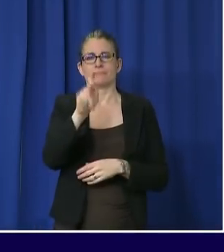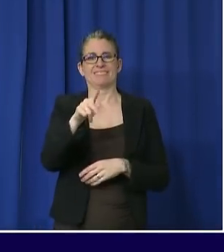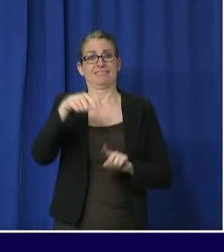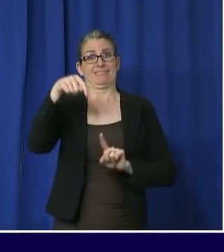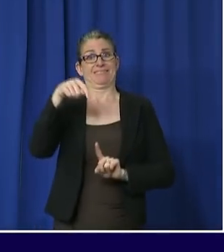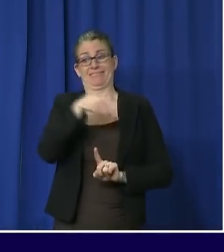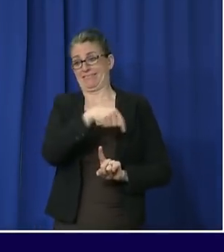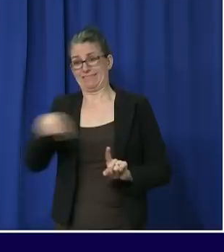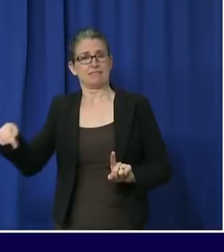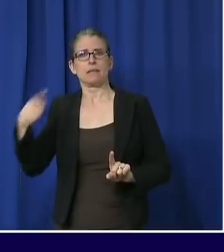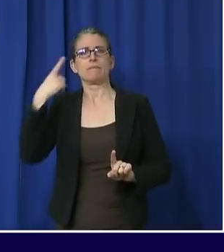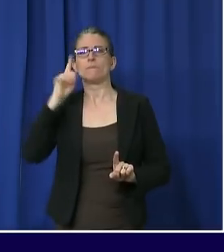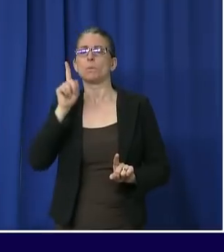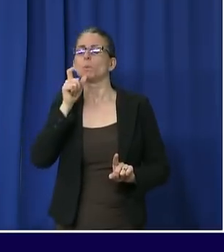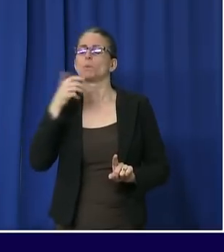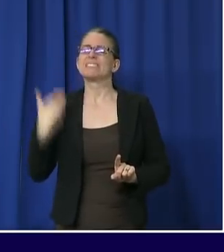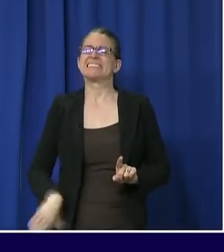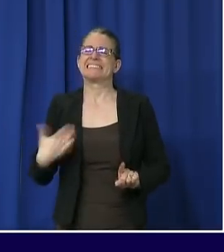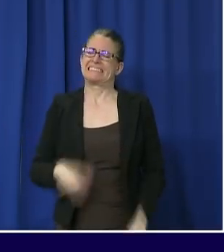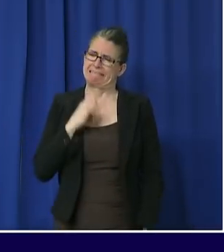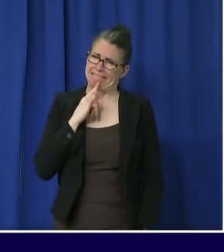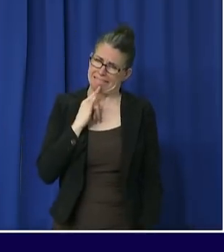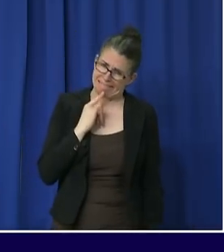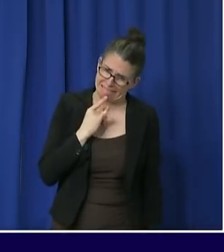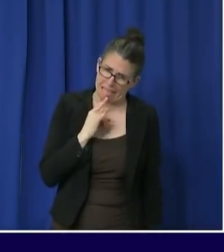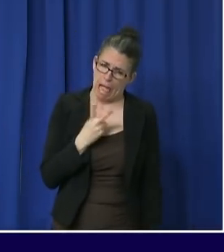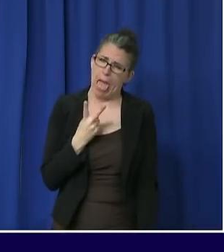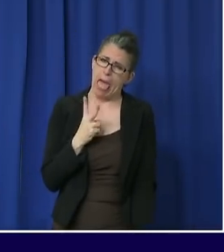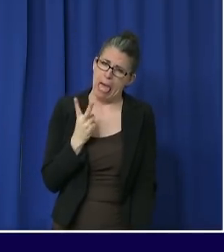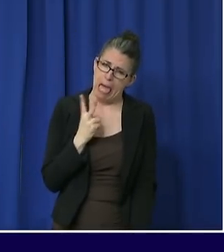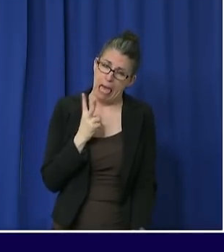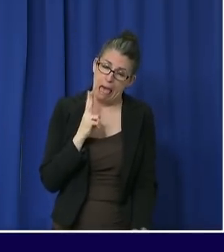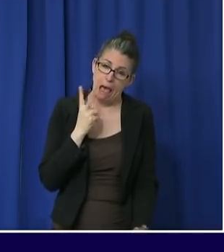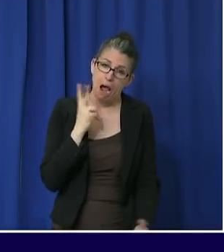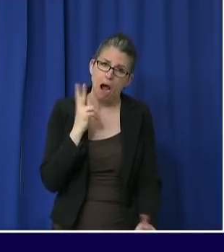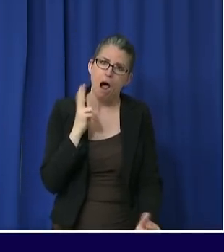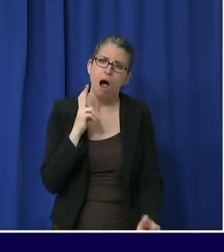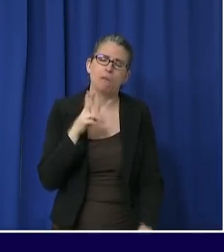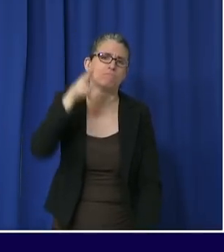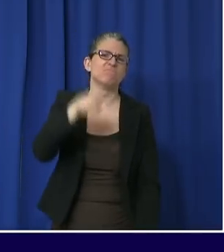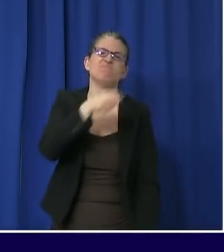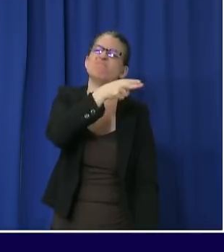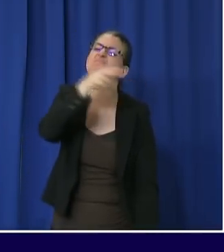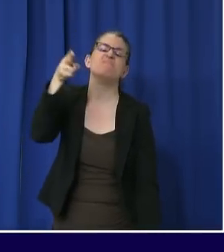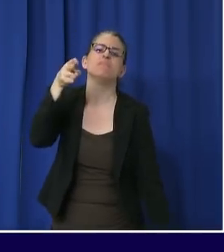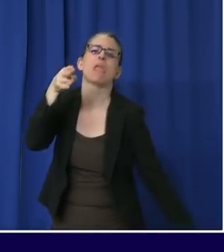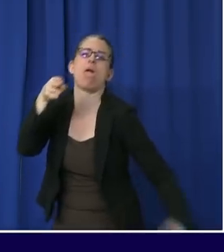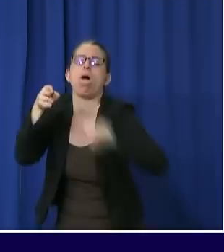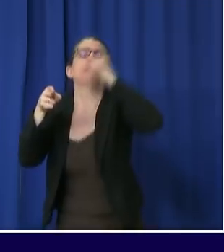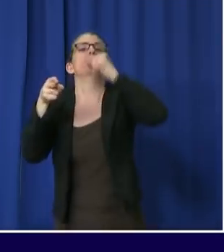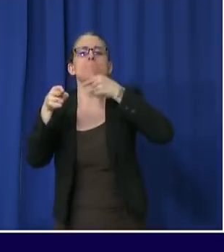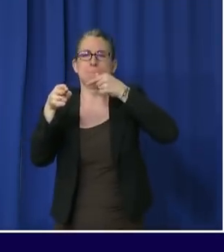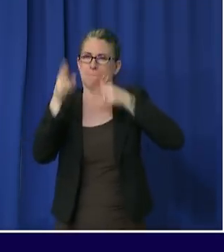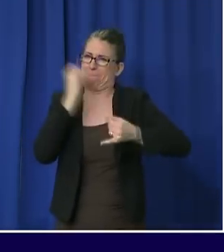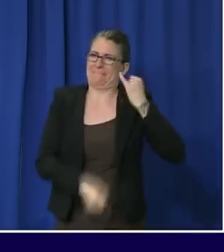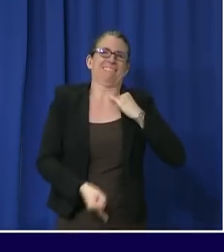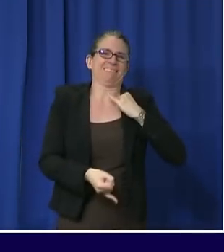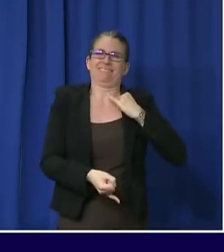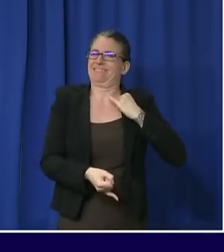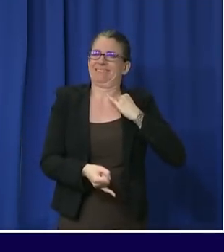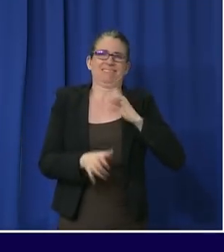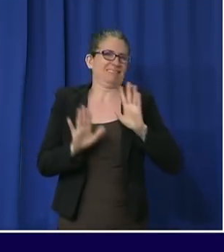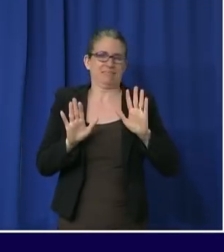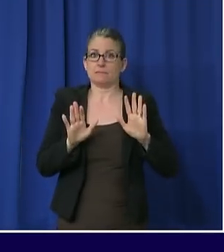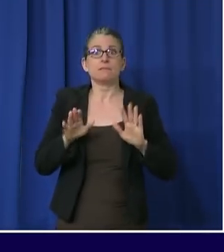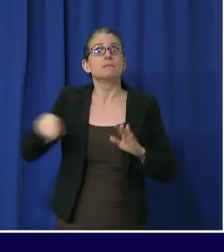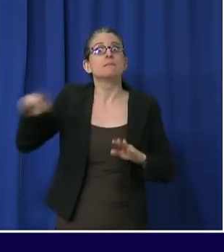already have the critical care backdrop in order to be able to administer it. We're thinking about how to distribute the